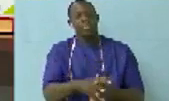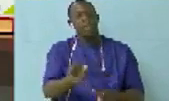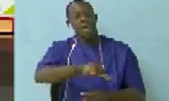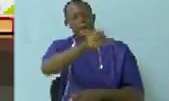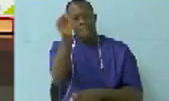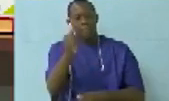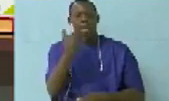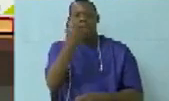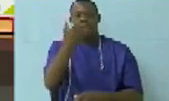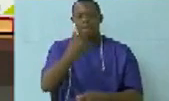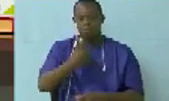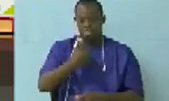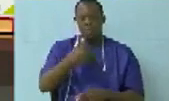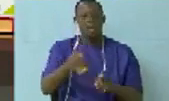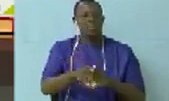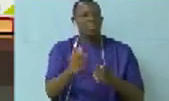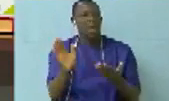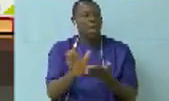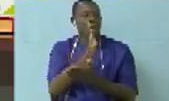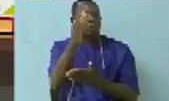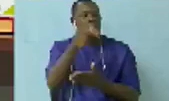was asked to remove my